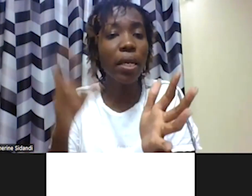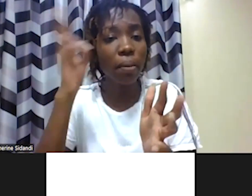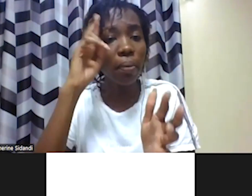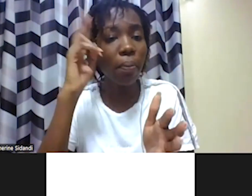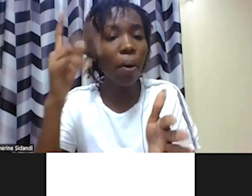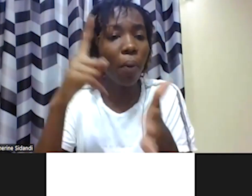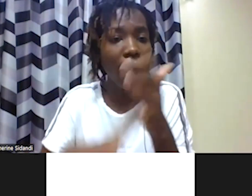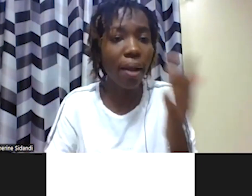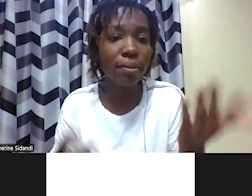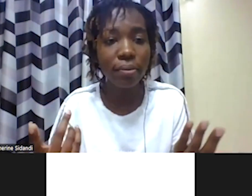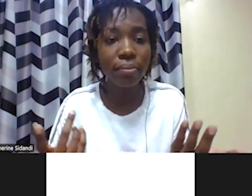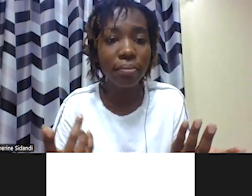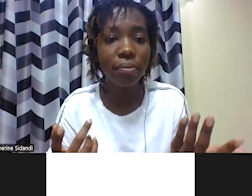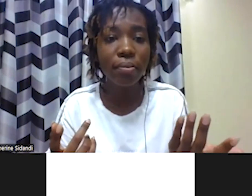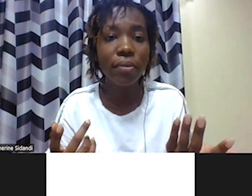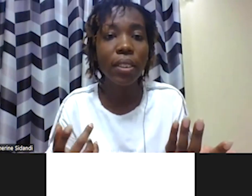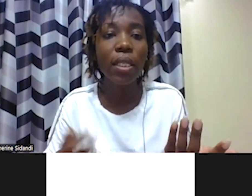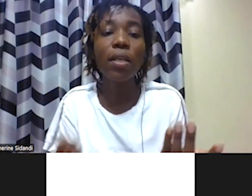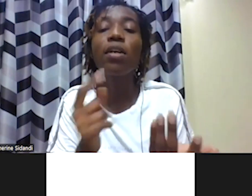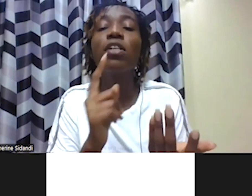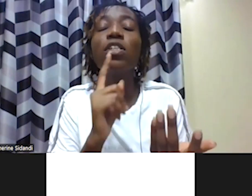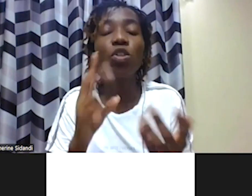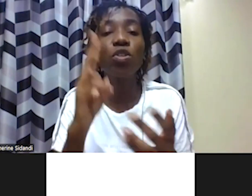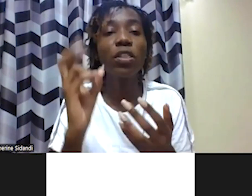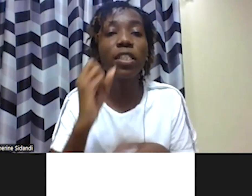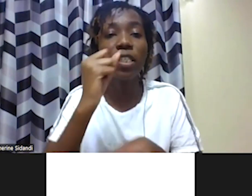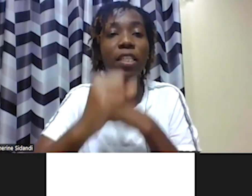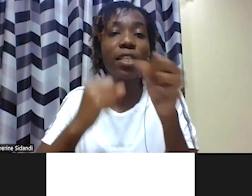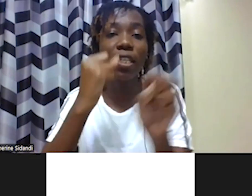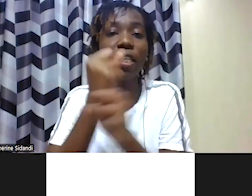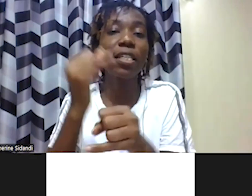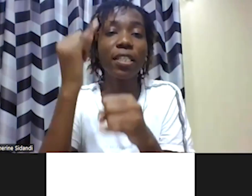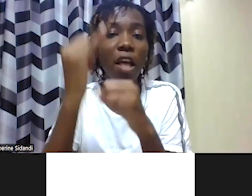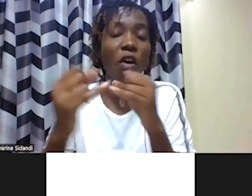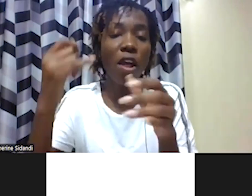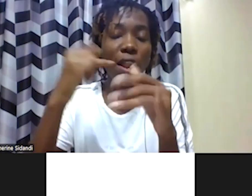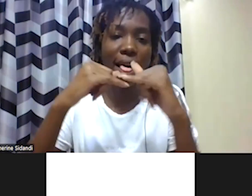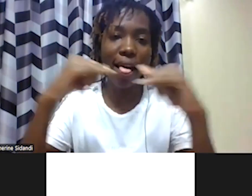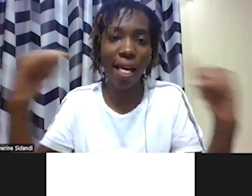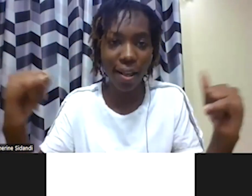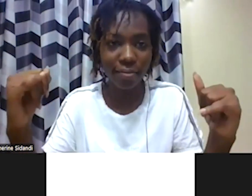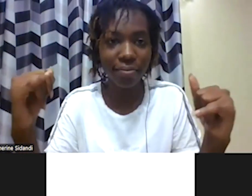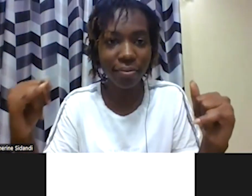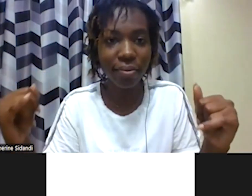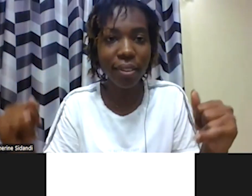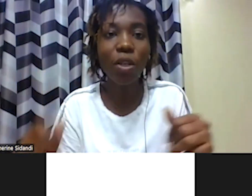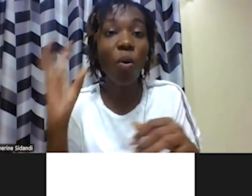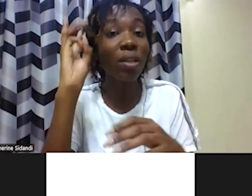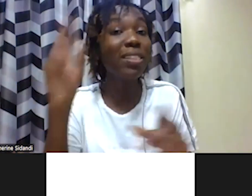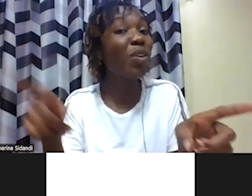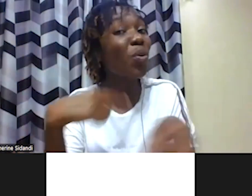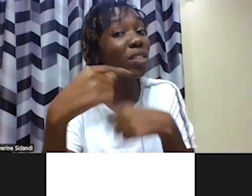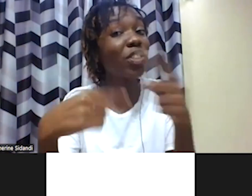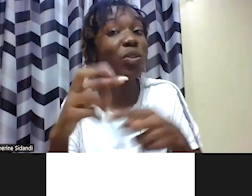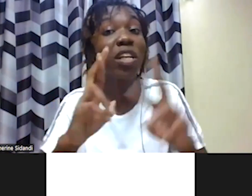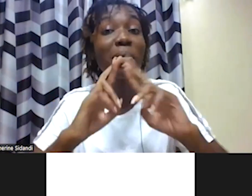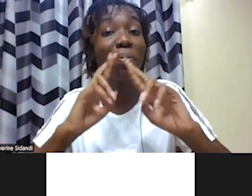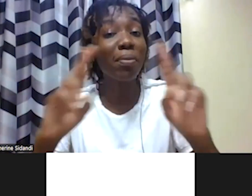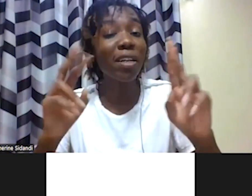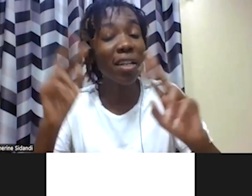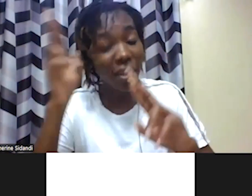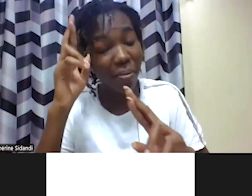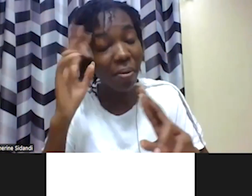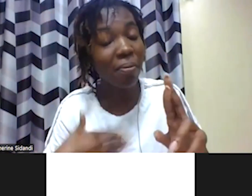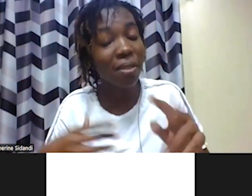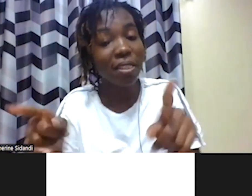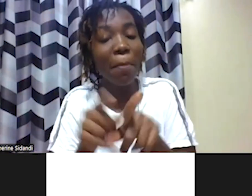me? And 20 years down the line, or 10 years down the line, they still remember me as the mother of peace.